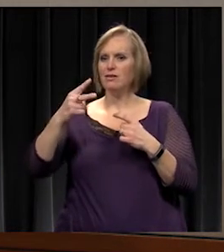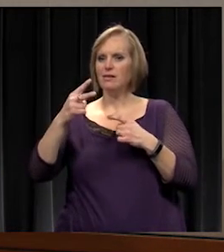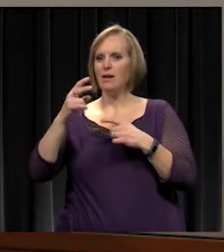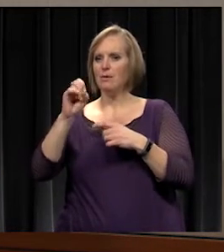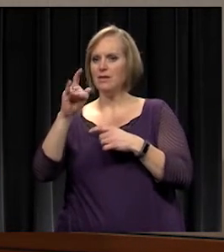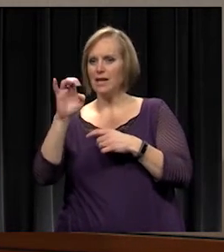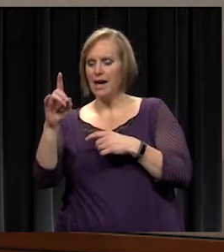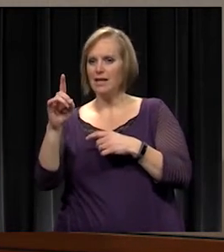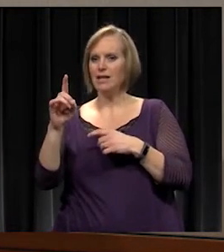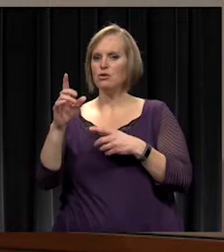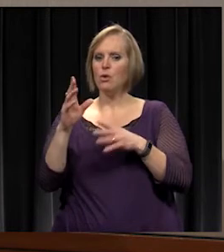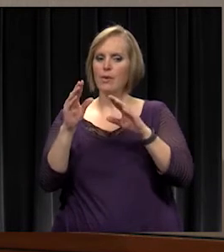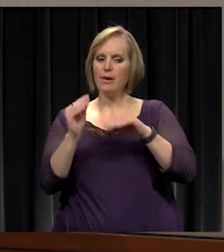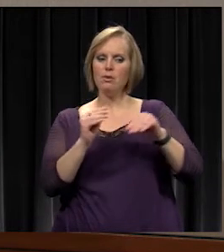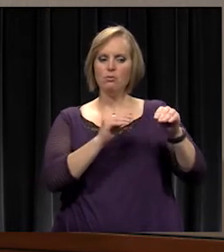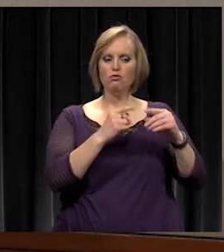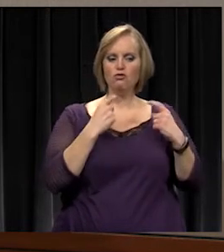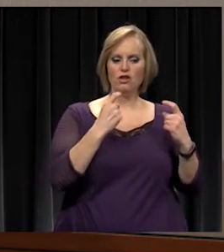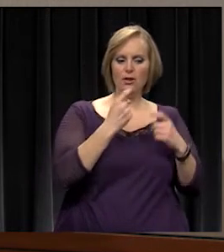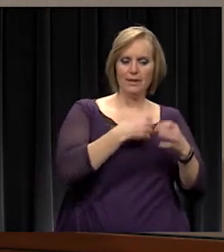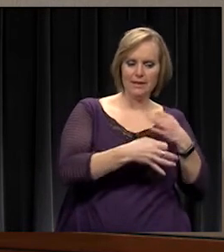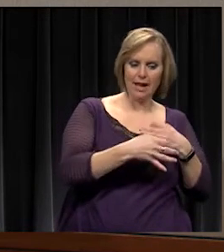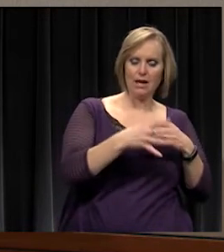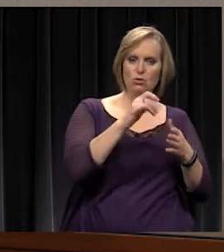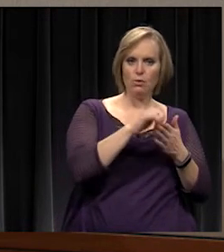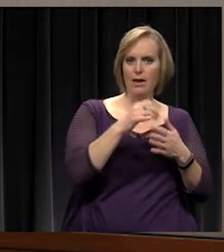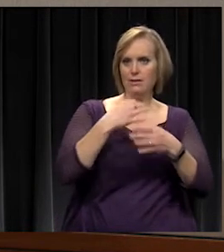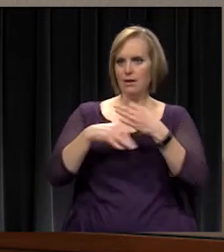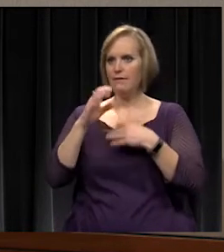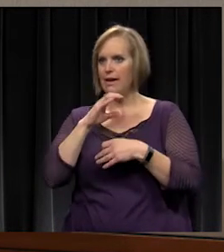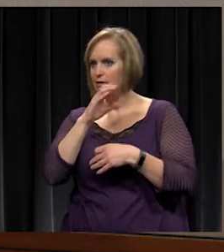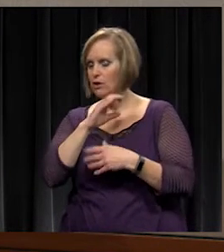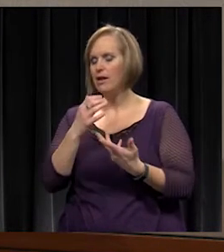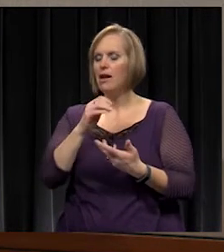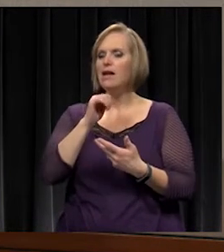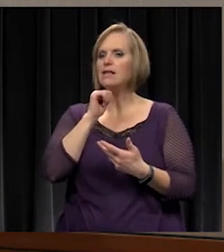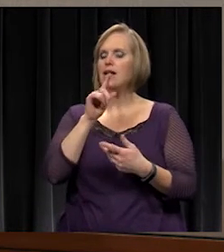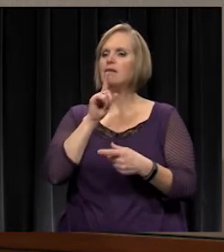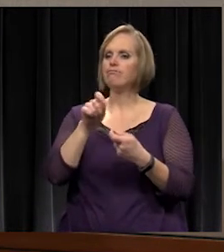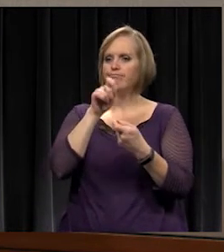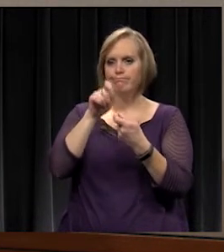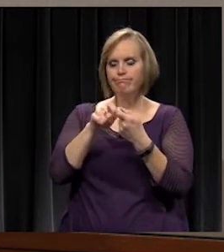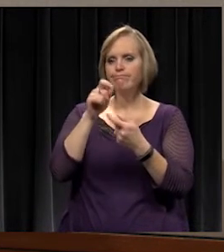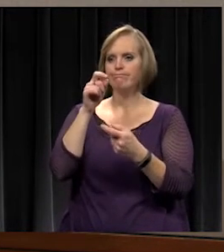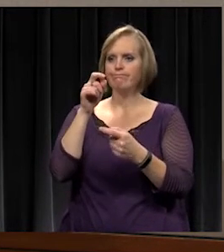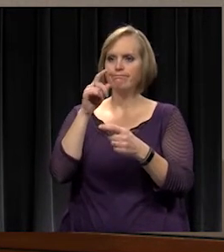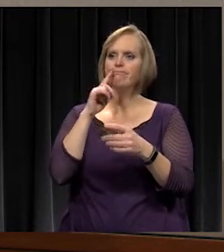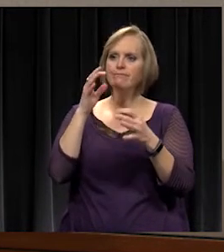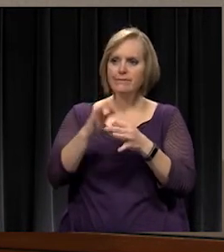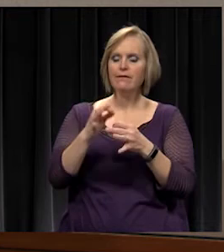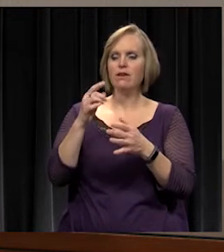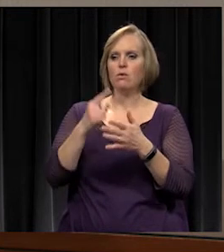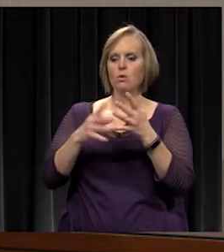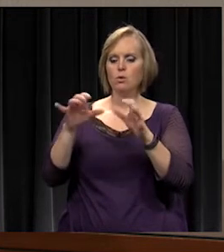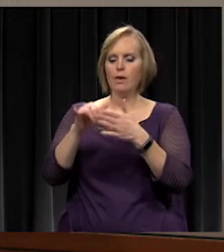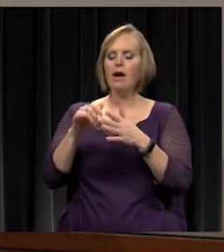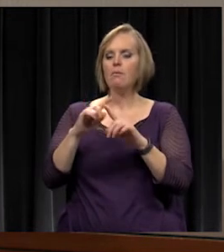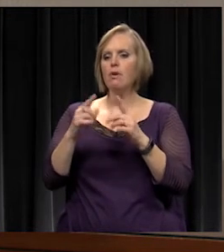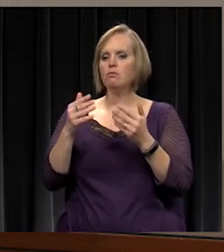they would move to the gym instead and do that. Okay. And it's not decided that we're going to go far with that, but it's something we're exploring with the group. We'll do, of course, a cost efficiency